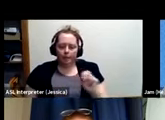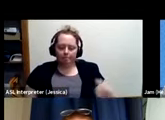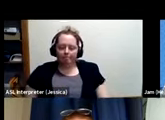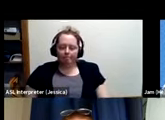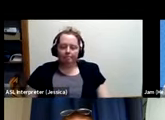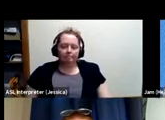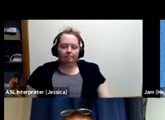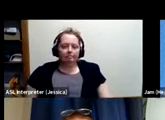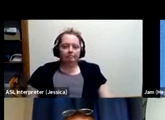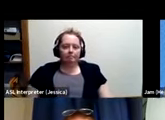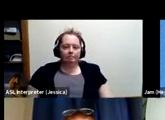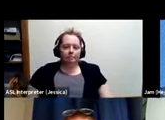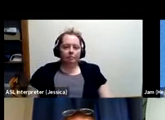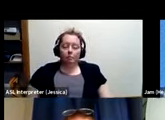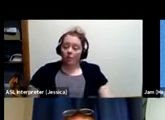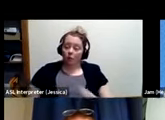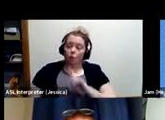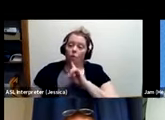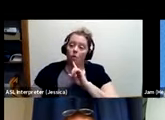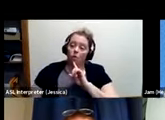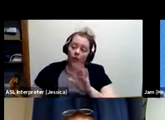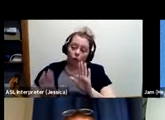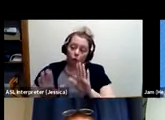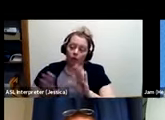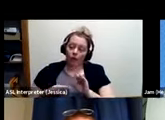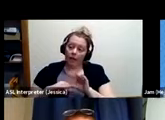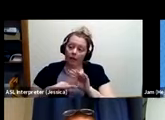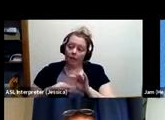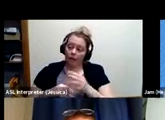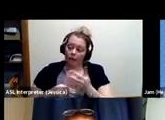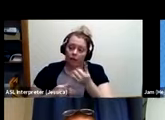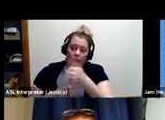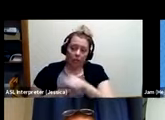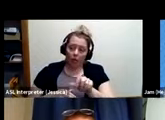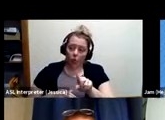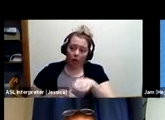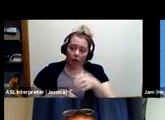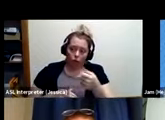That's really, really great advice. Does anyone else want to jump in on this question of